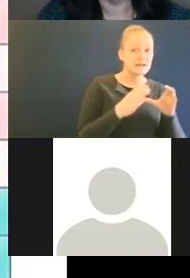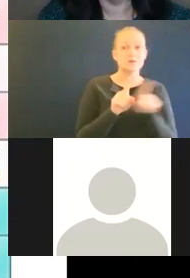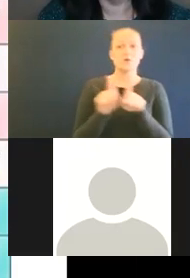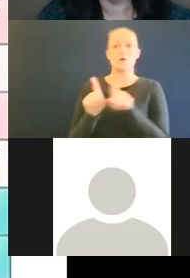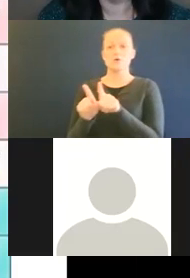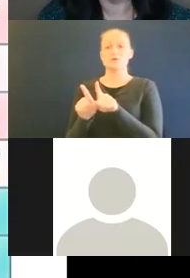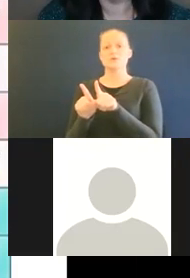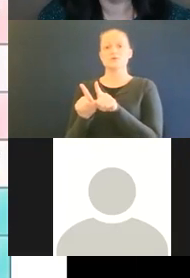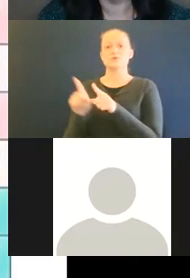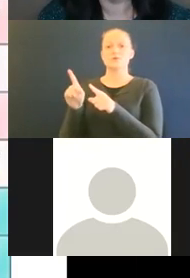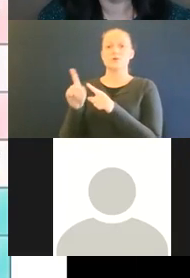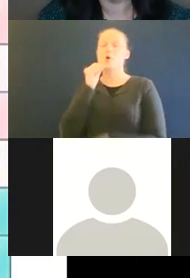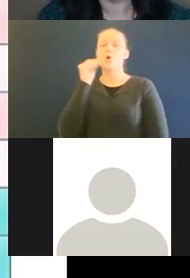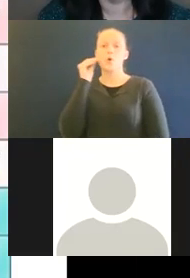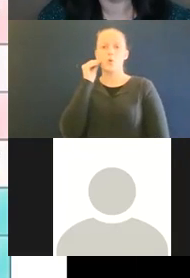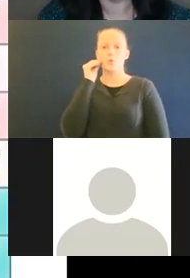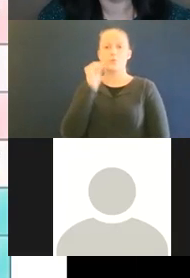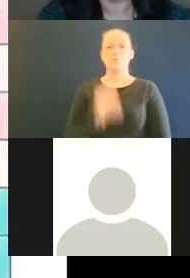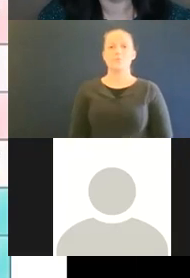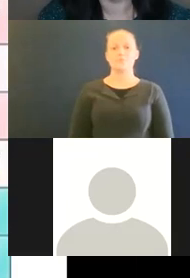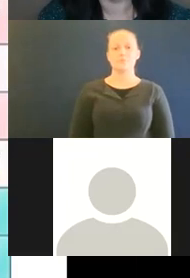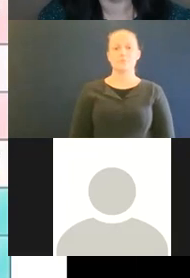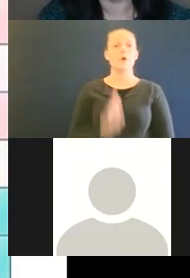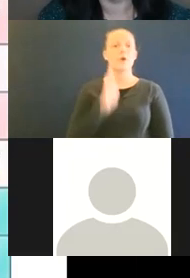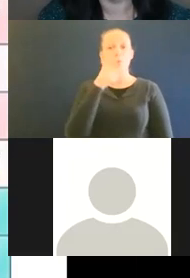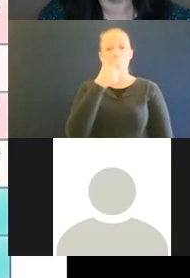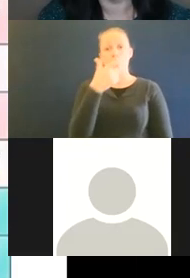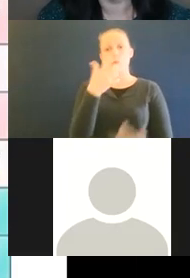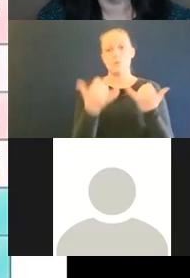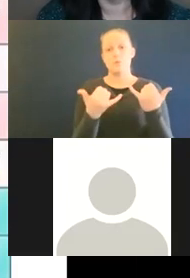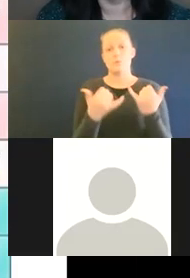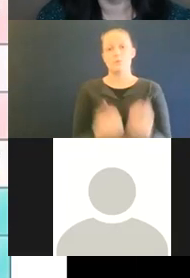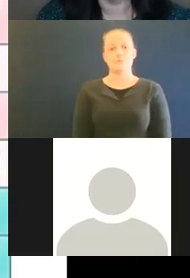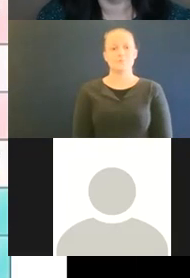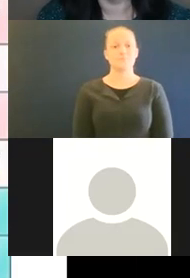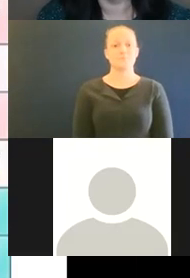So let's check out this video about core language.